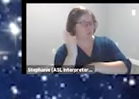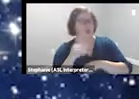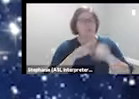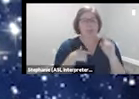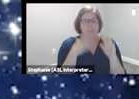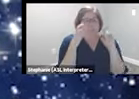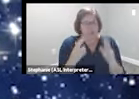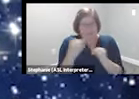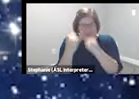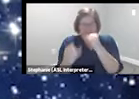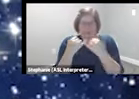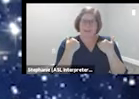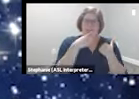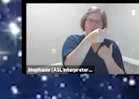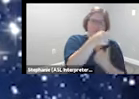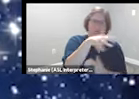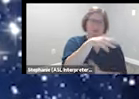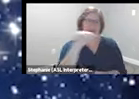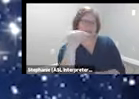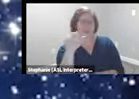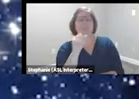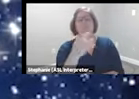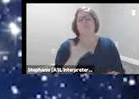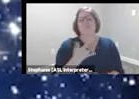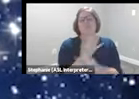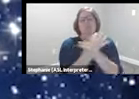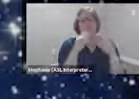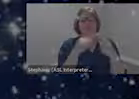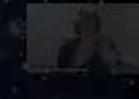at the end. So if you have any questions, please feel free to still submit them or hold on to them until then.